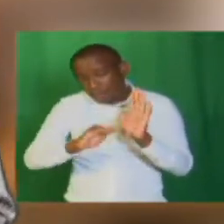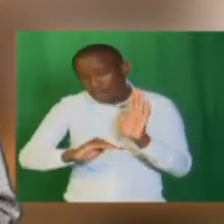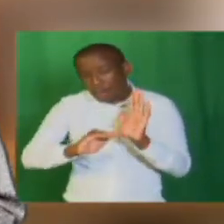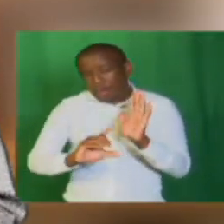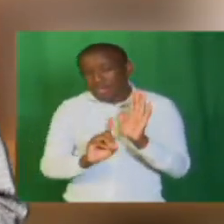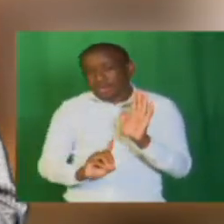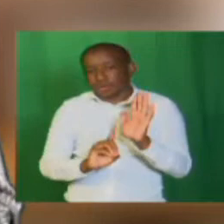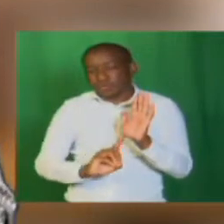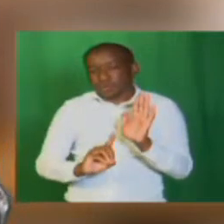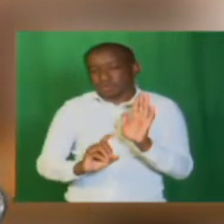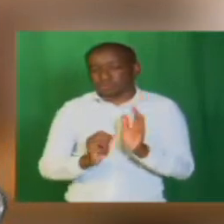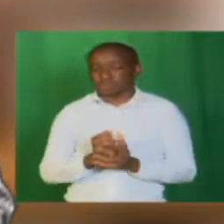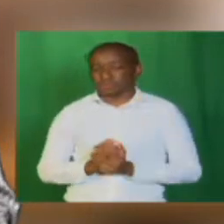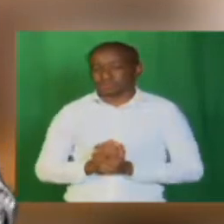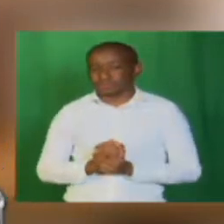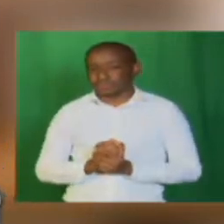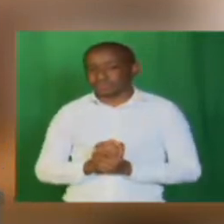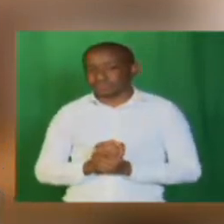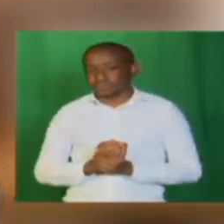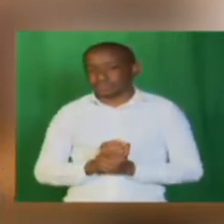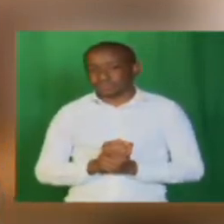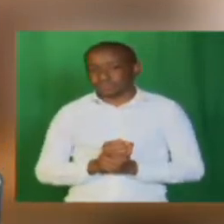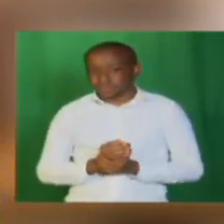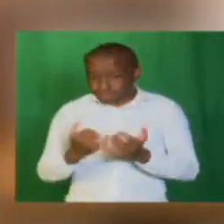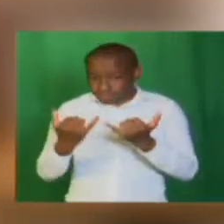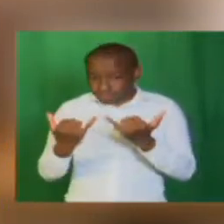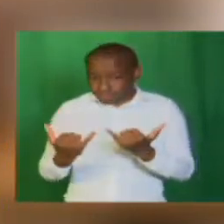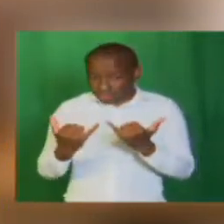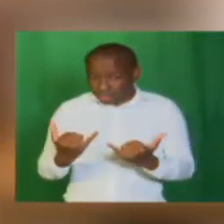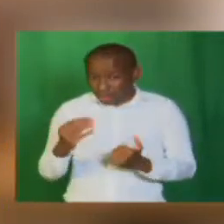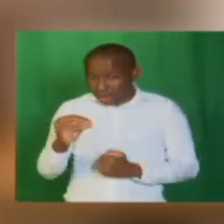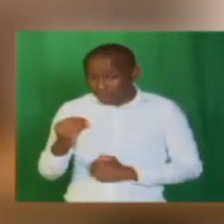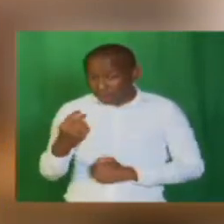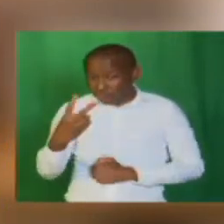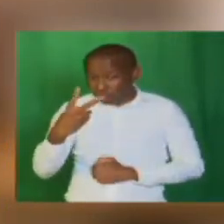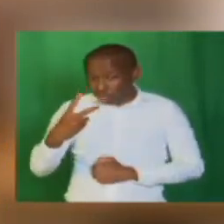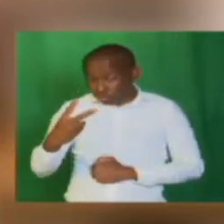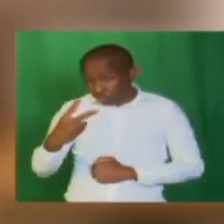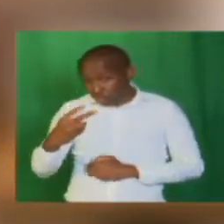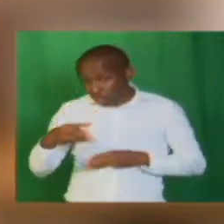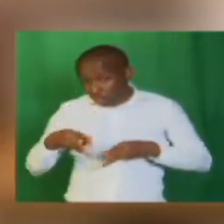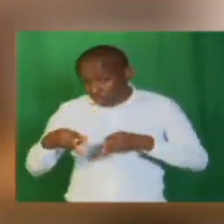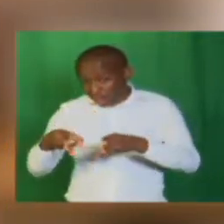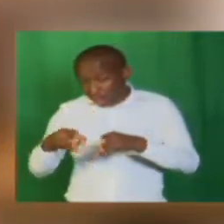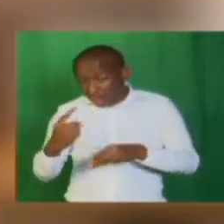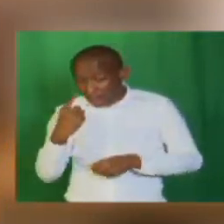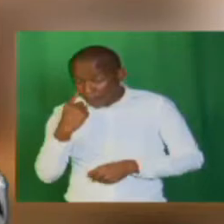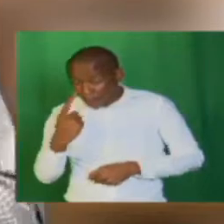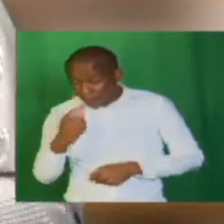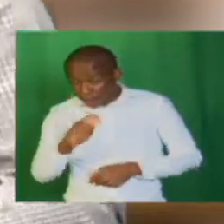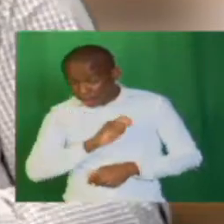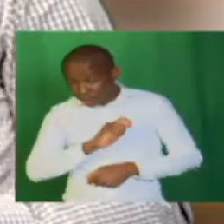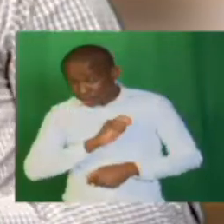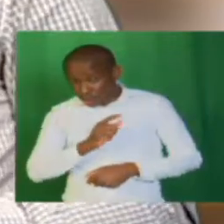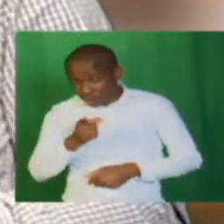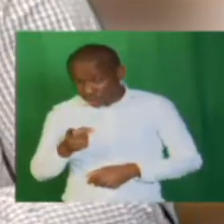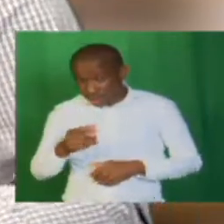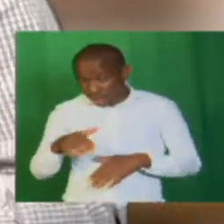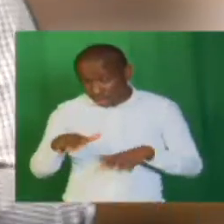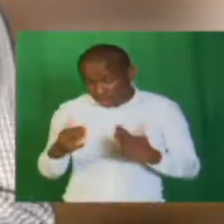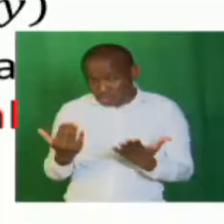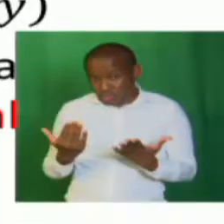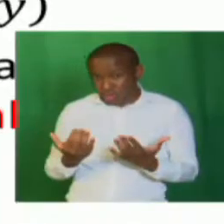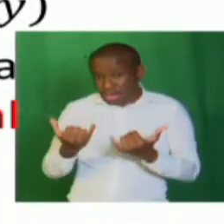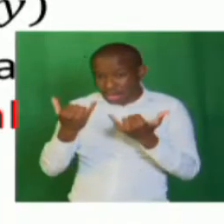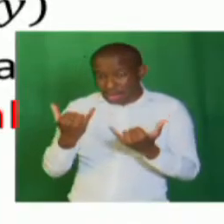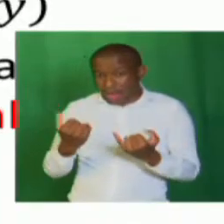of functions. And then there are two ways that we use to test a function. Firstly, we may look